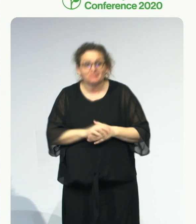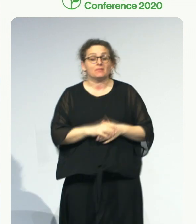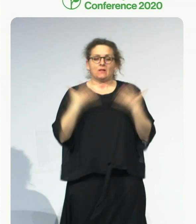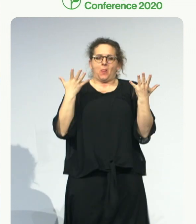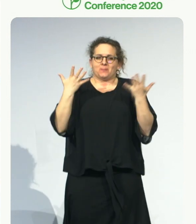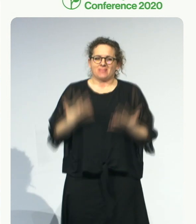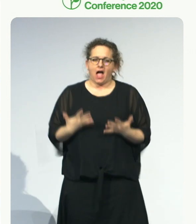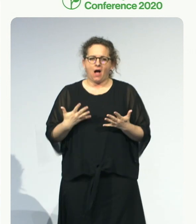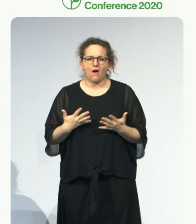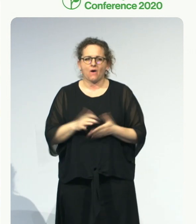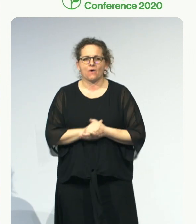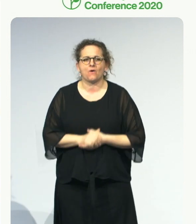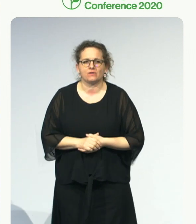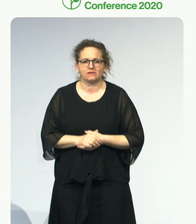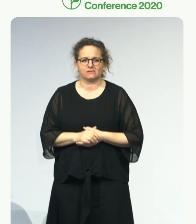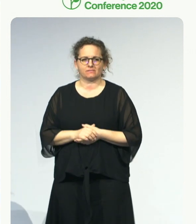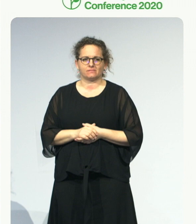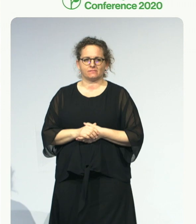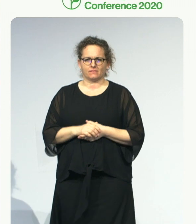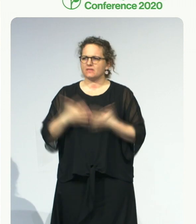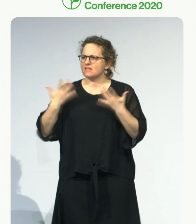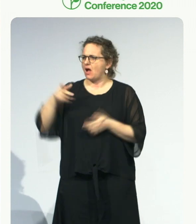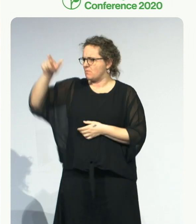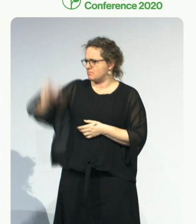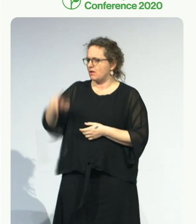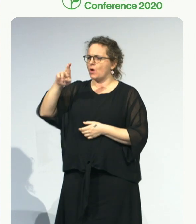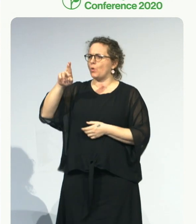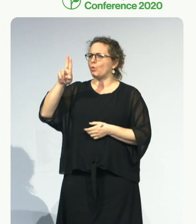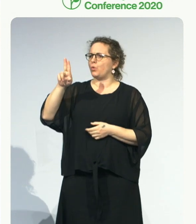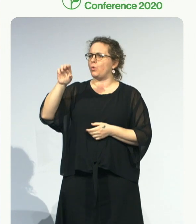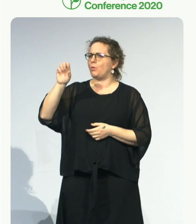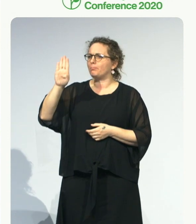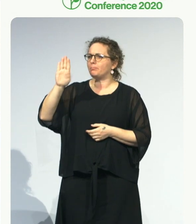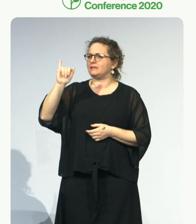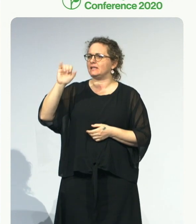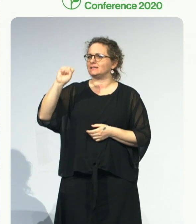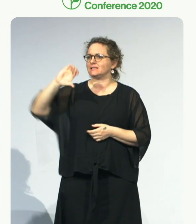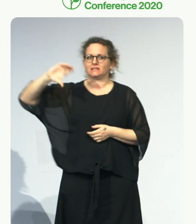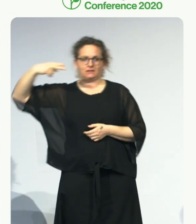who is just going to give us a few remarks. So, Max, please take to the stage. Give him a round.